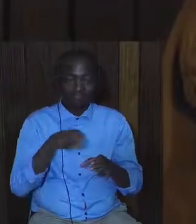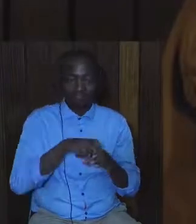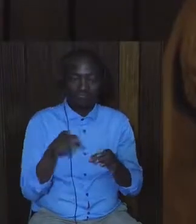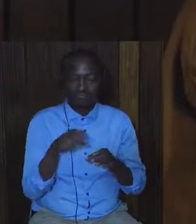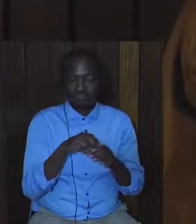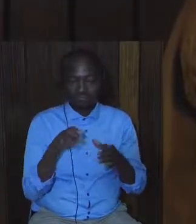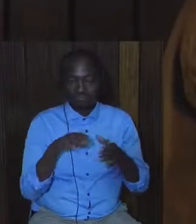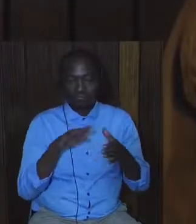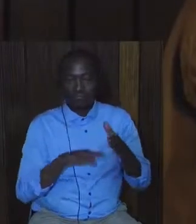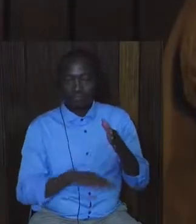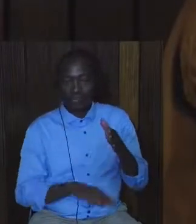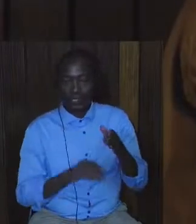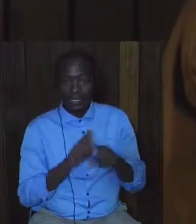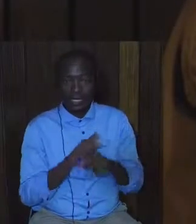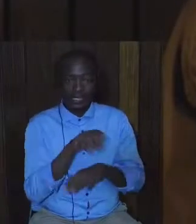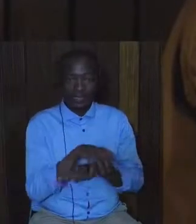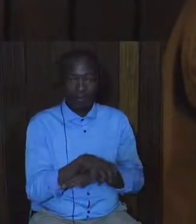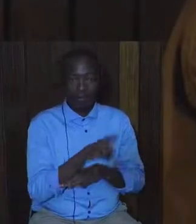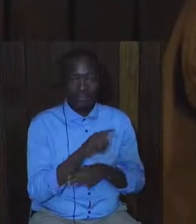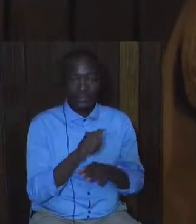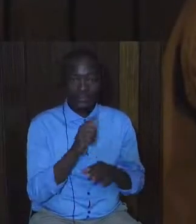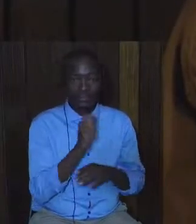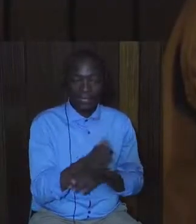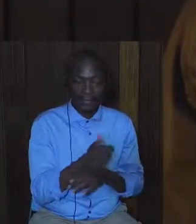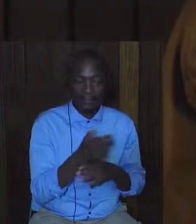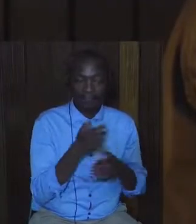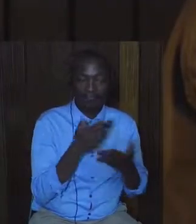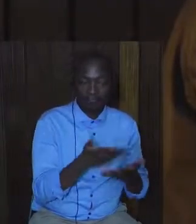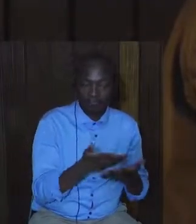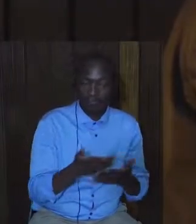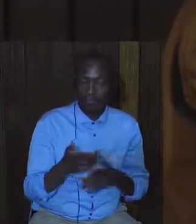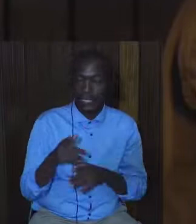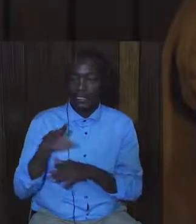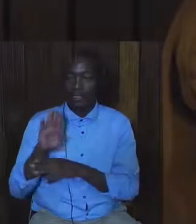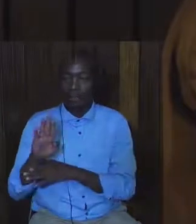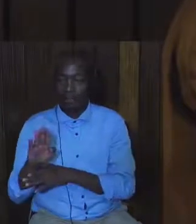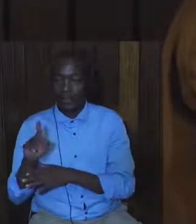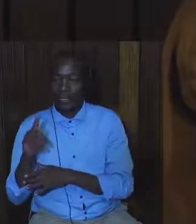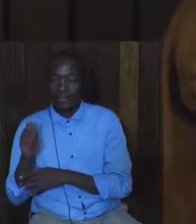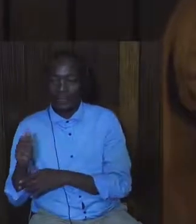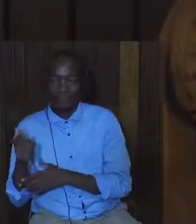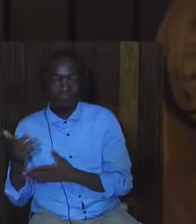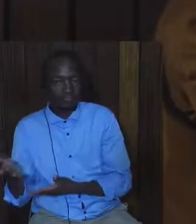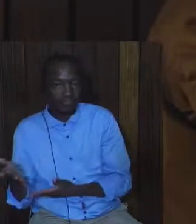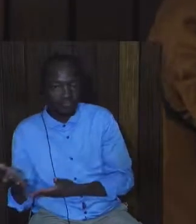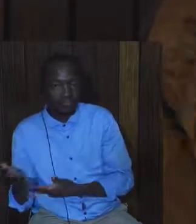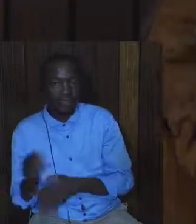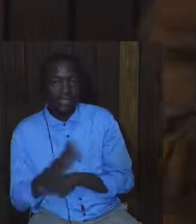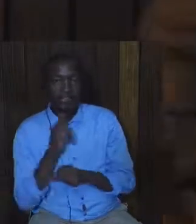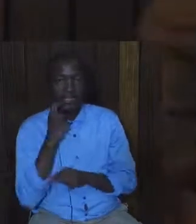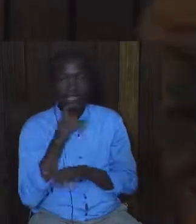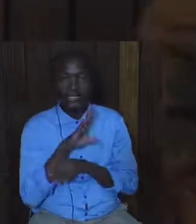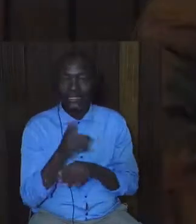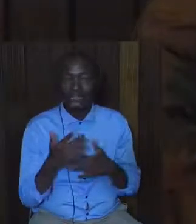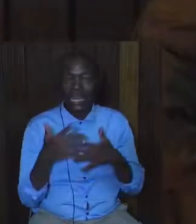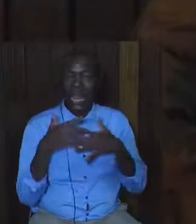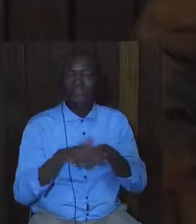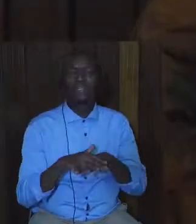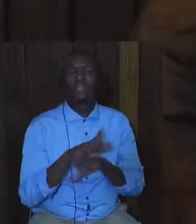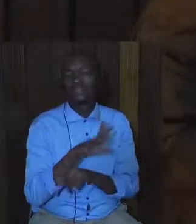level, the province pays X and Bombela pays Y. And it's simple application of